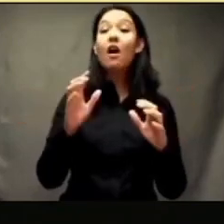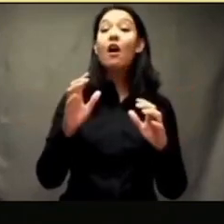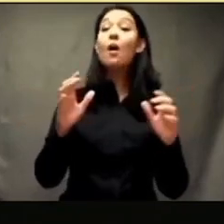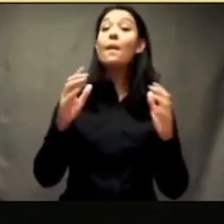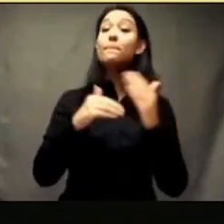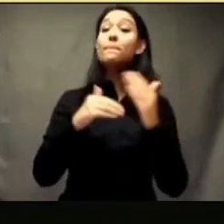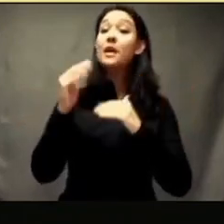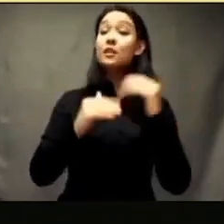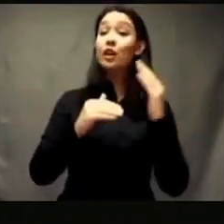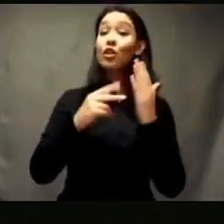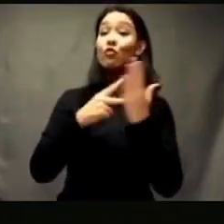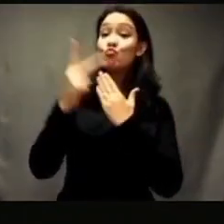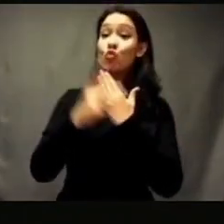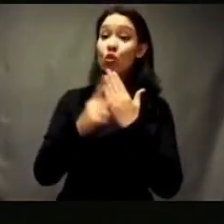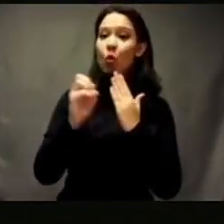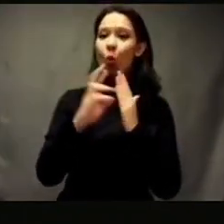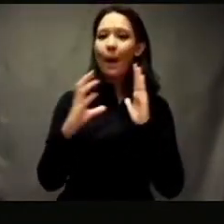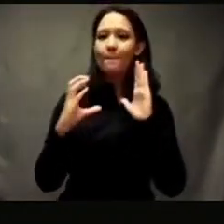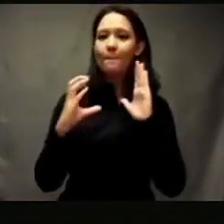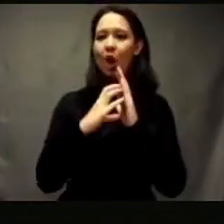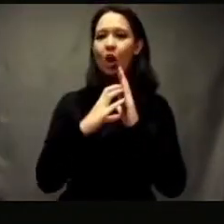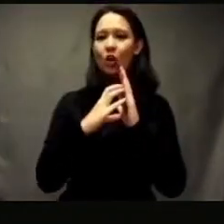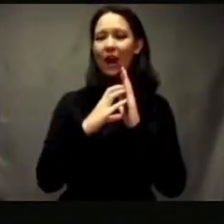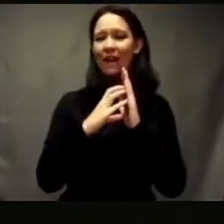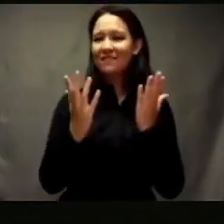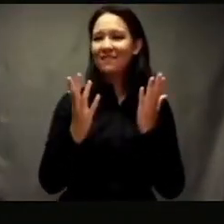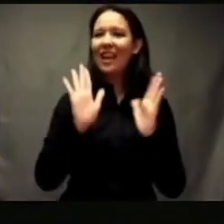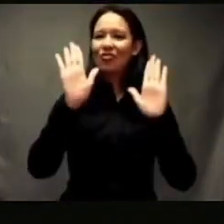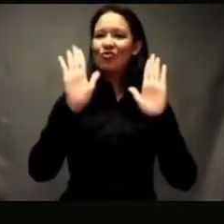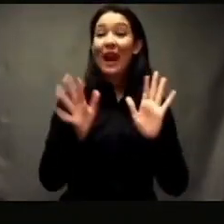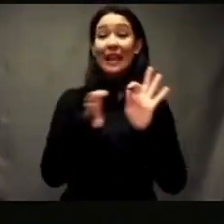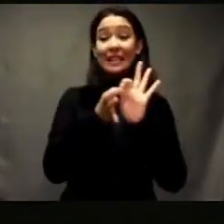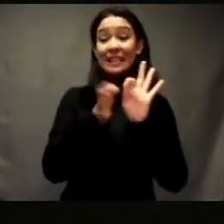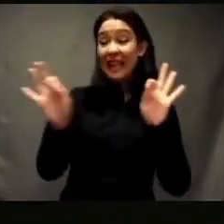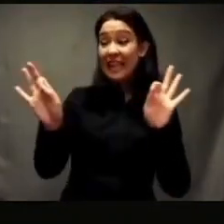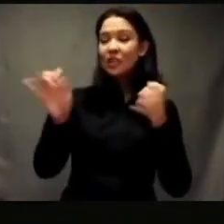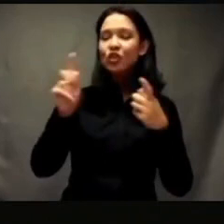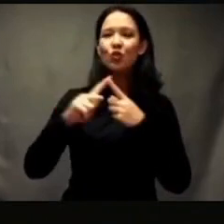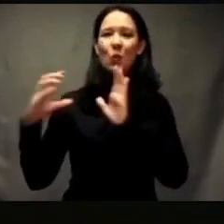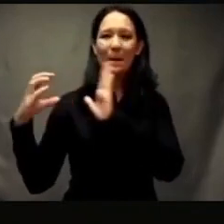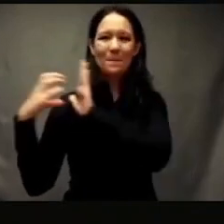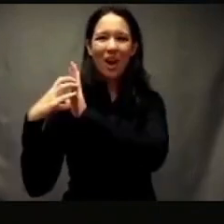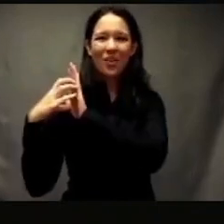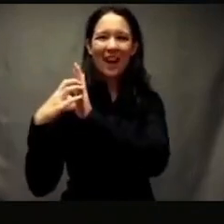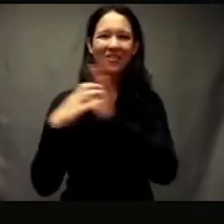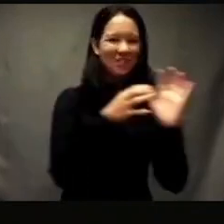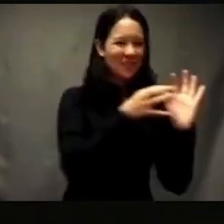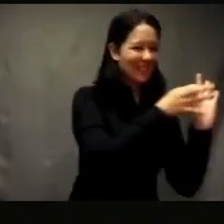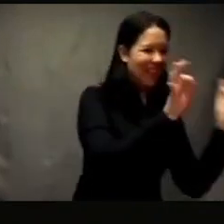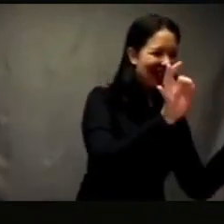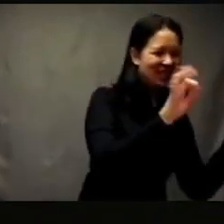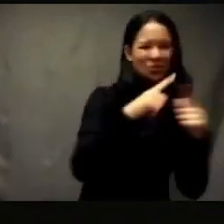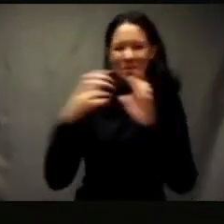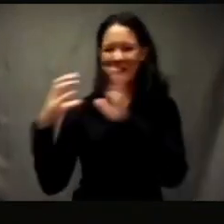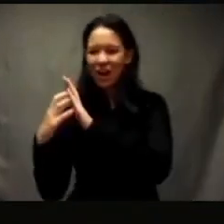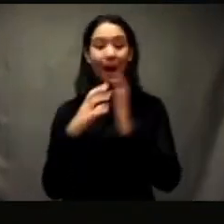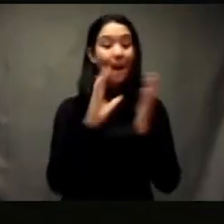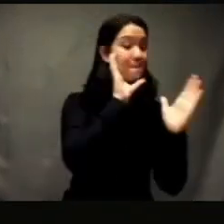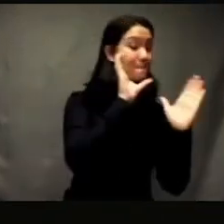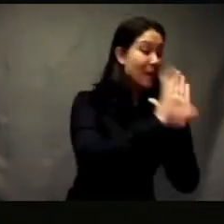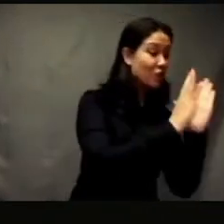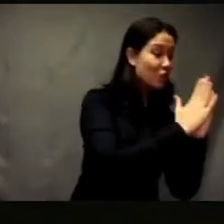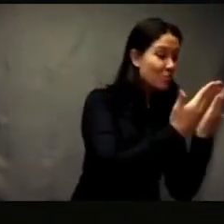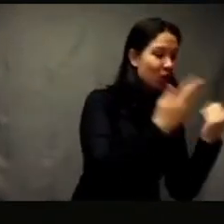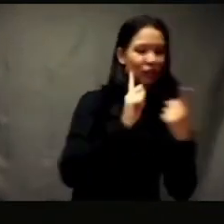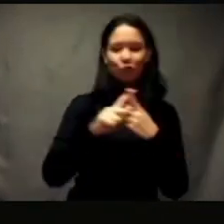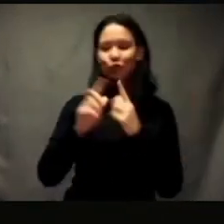paragraphs. Yeah, exactly. That's a great way to put it. Sentences to paragraphs, picture books to chapter books, things like that, that they're going to